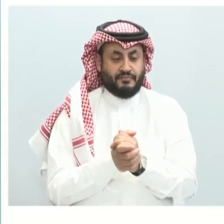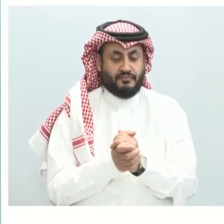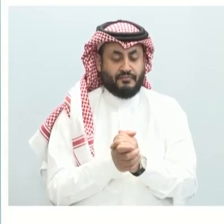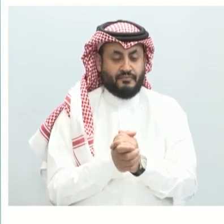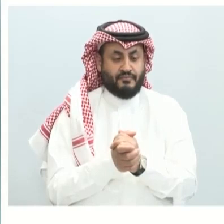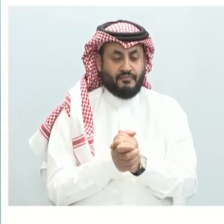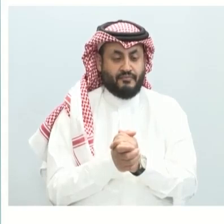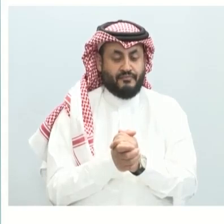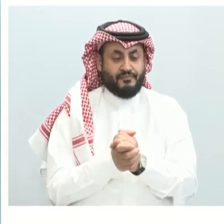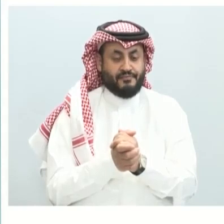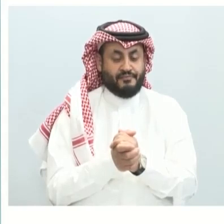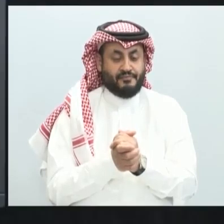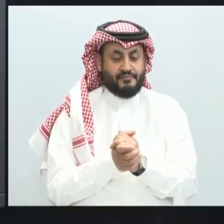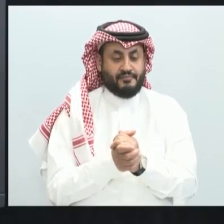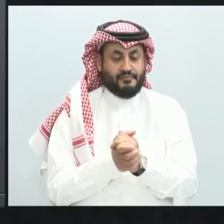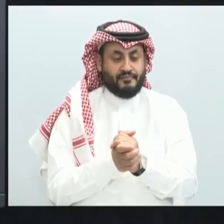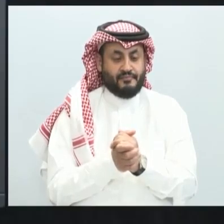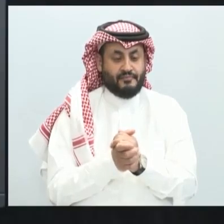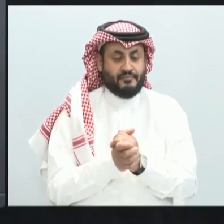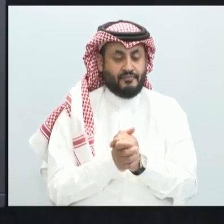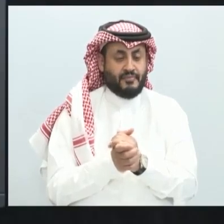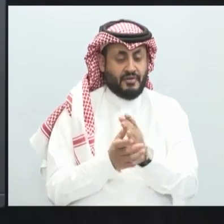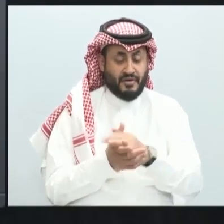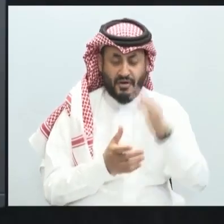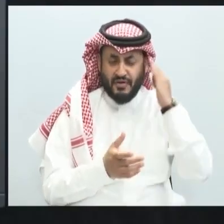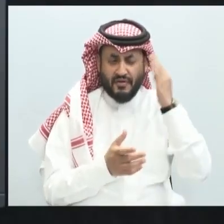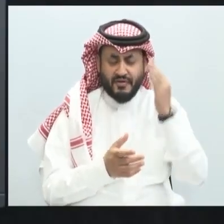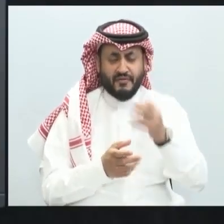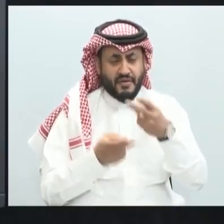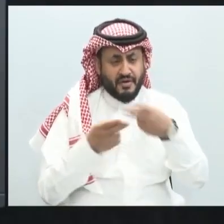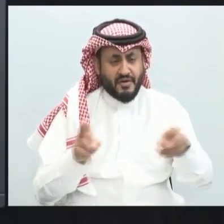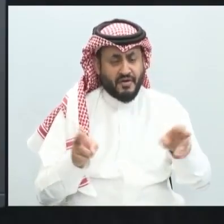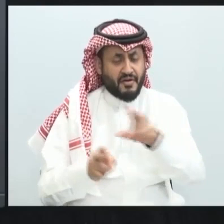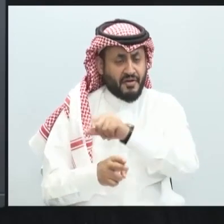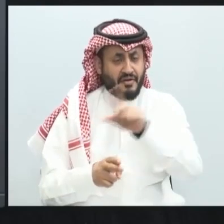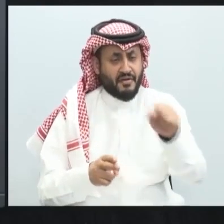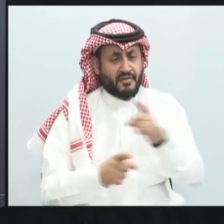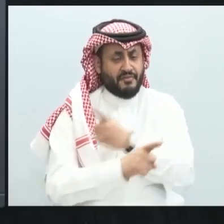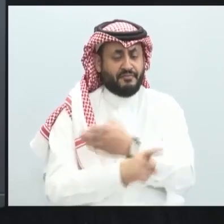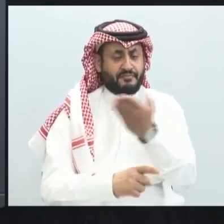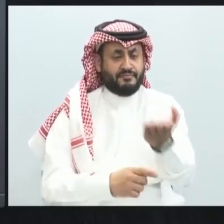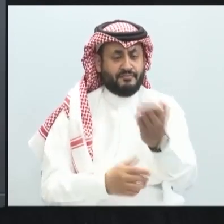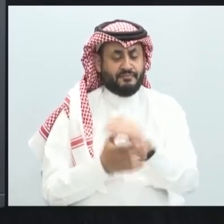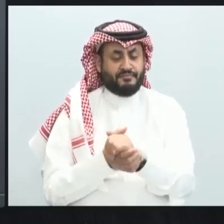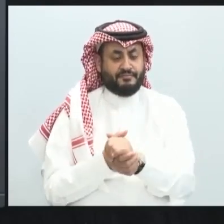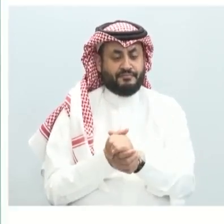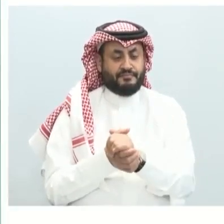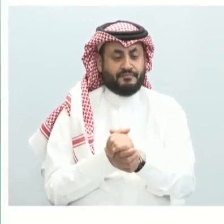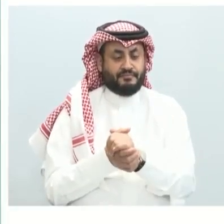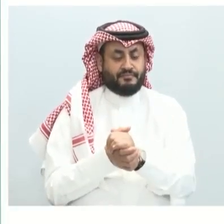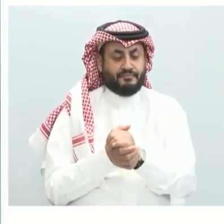So what I would like you to do is to listen to me and also to chant with me while I'm